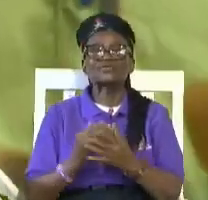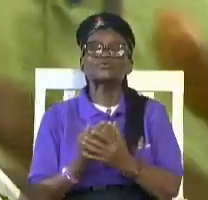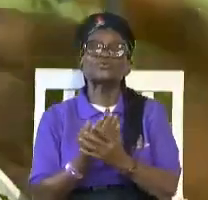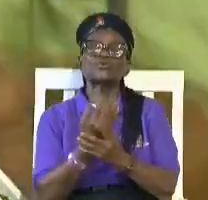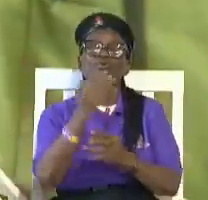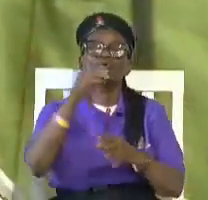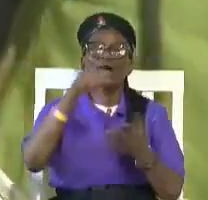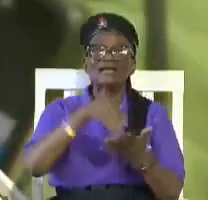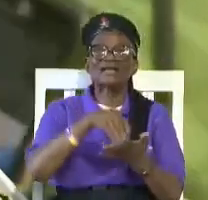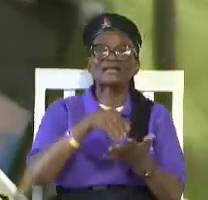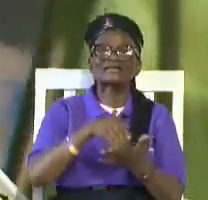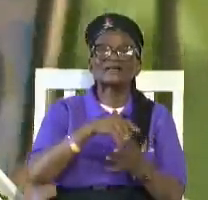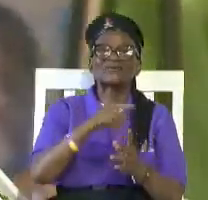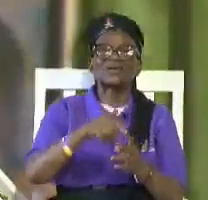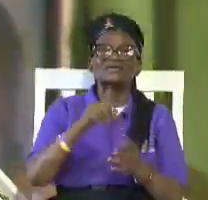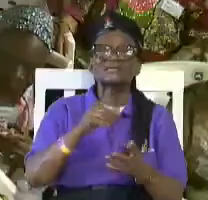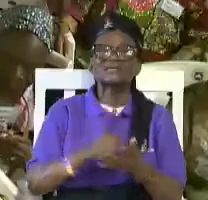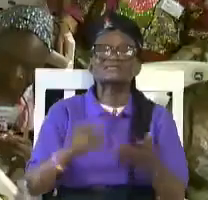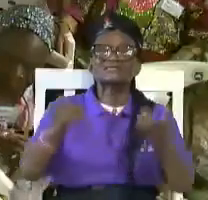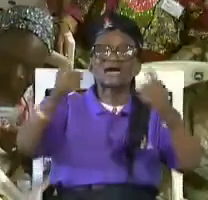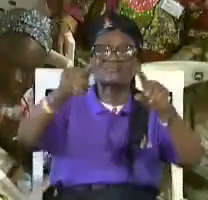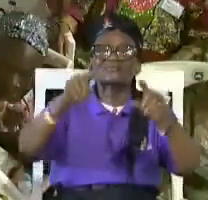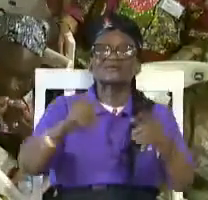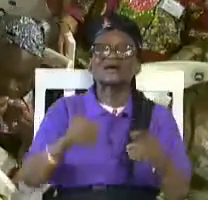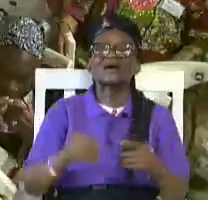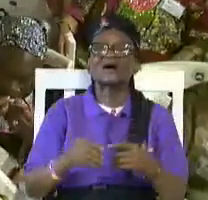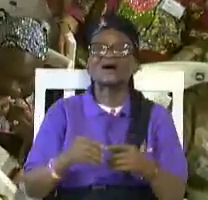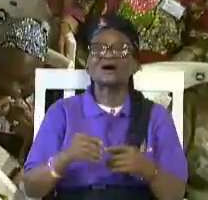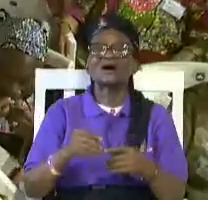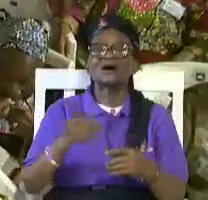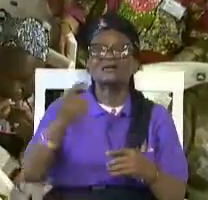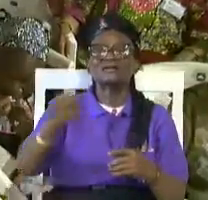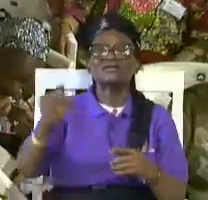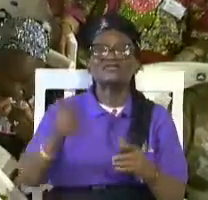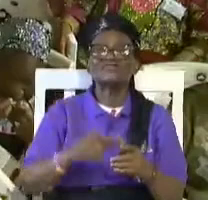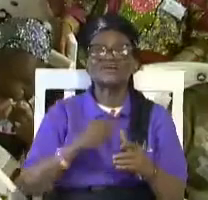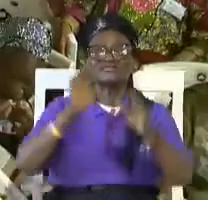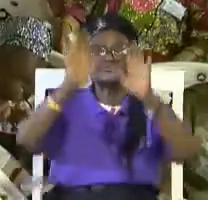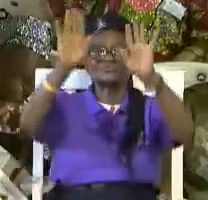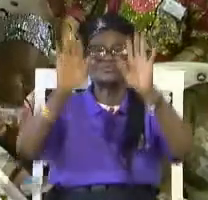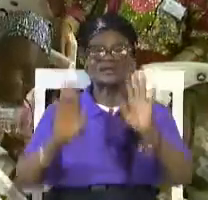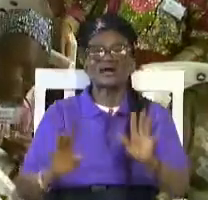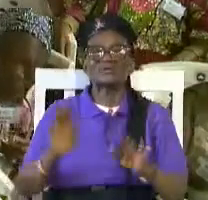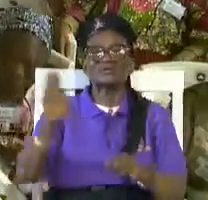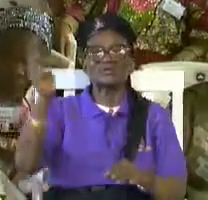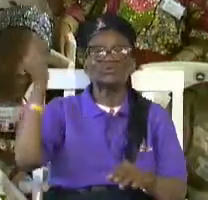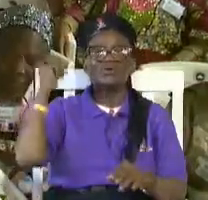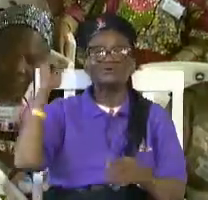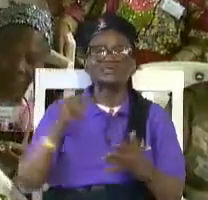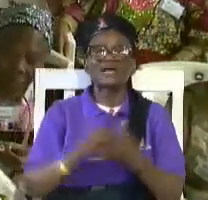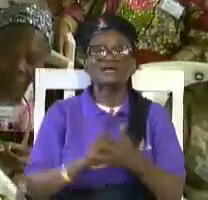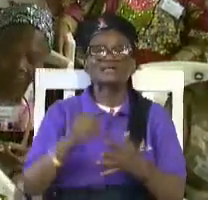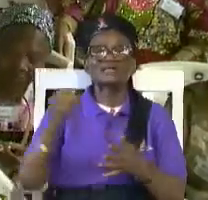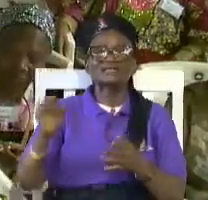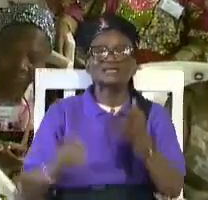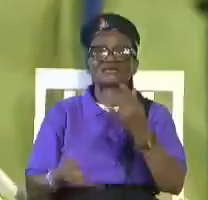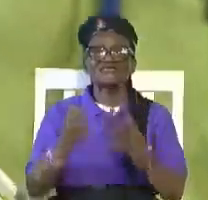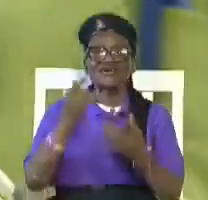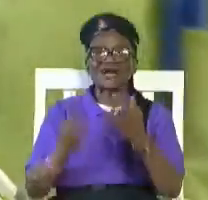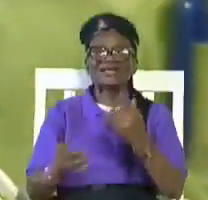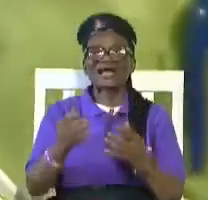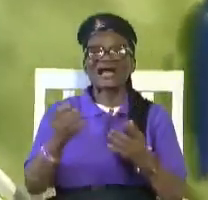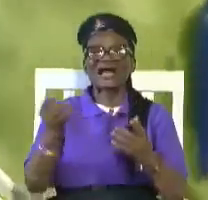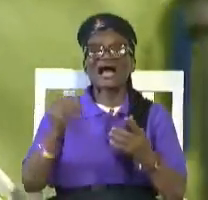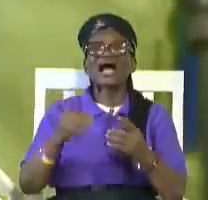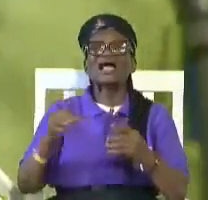And when it happened, that was the first miracle. The first miracle was that the fire engulfed all over my